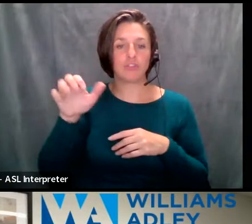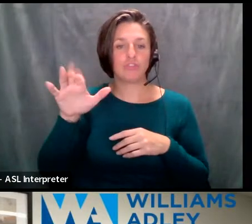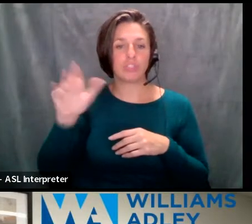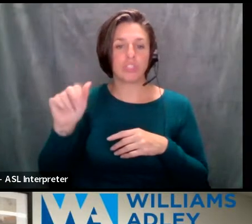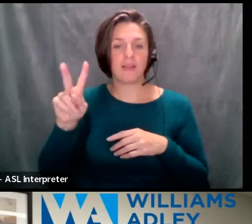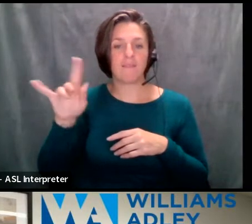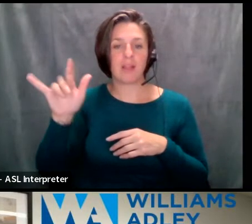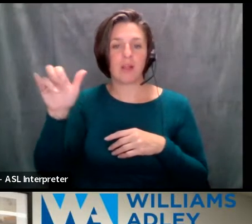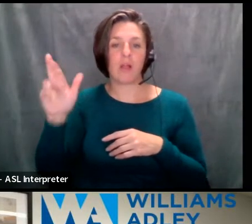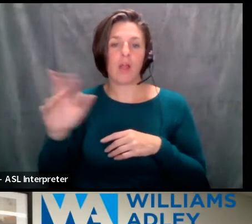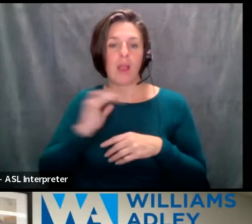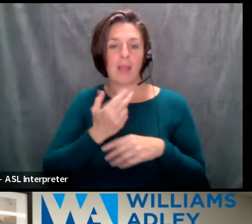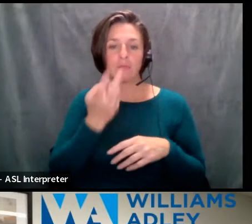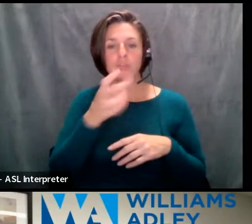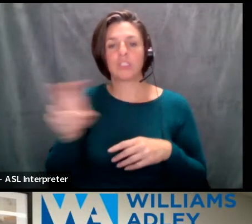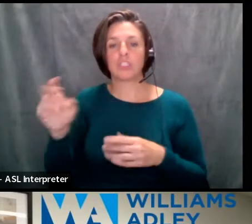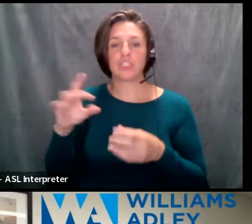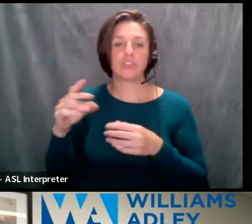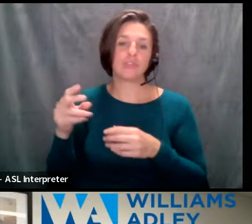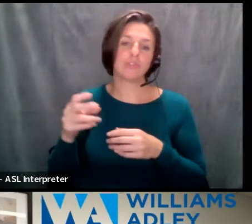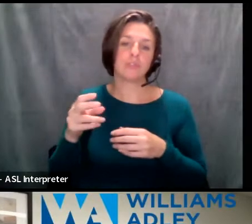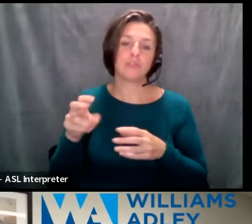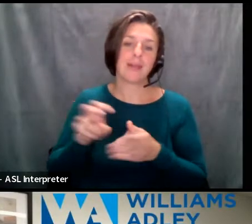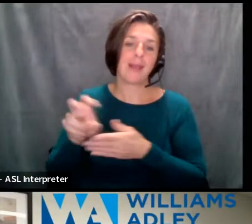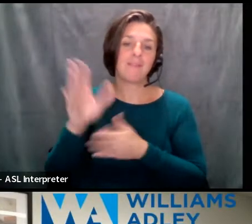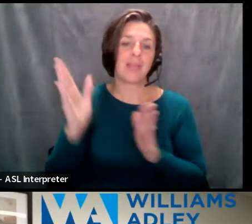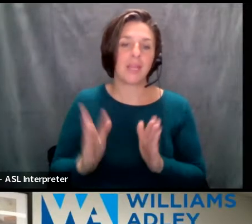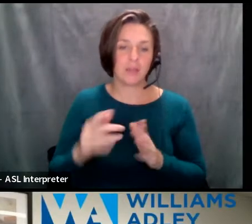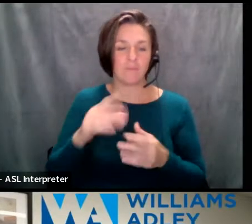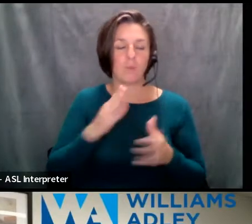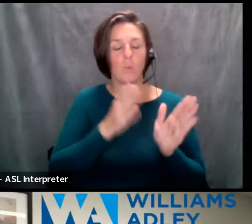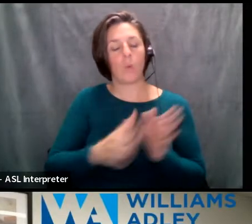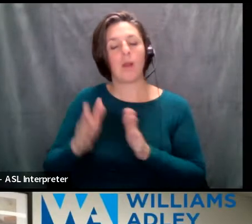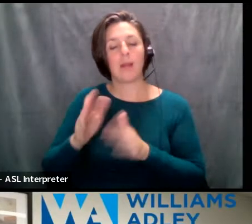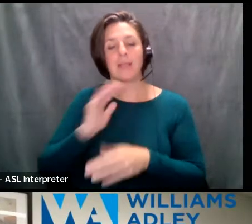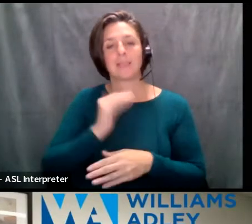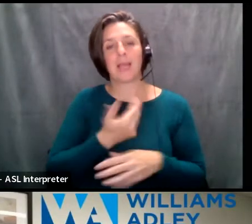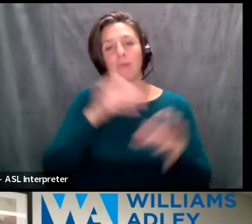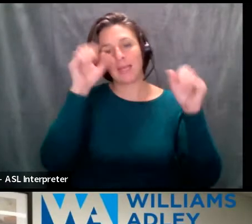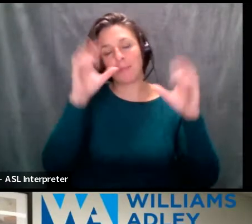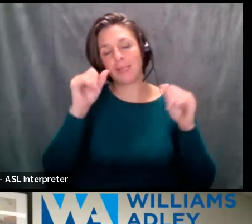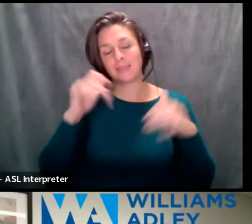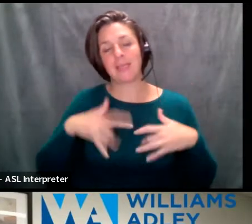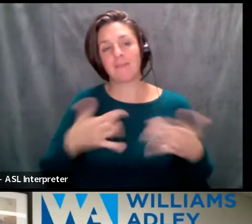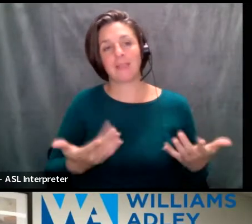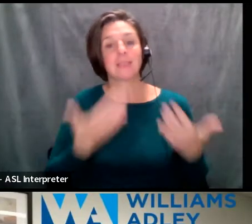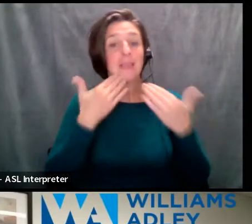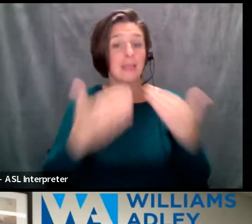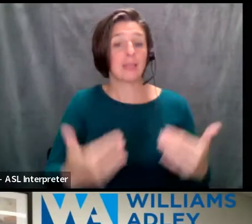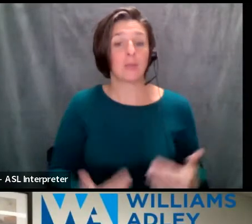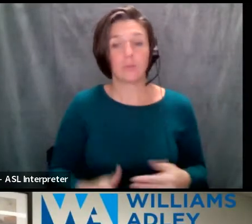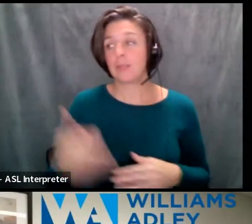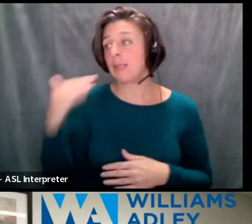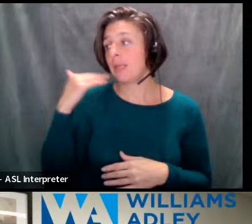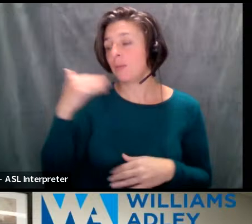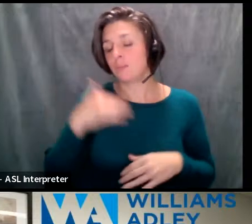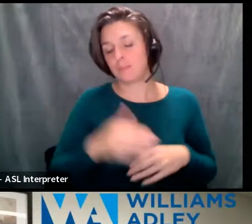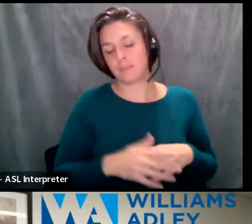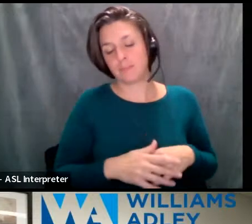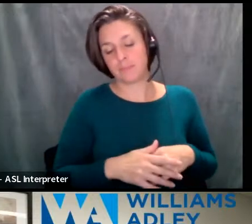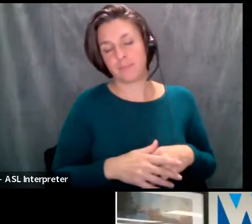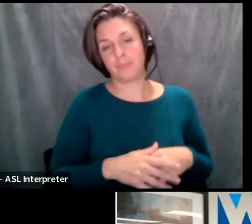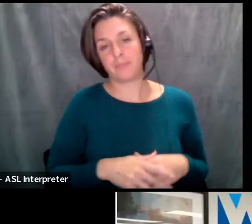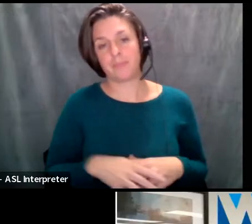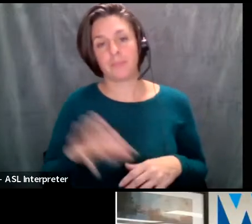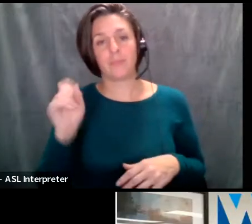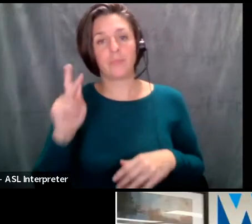Transition Navigator, for organizing our amazing events. Thank you. Thank you. Okay,